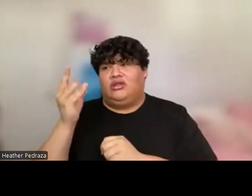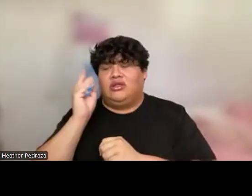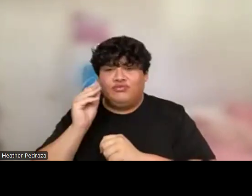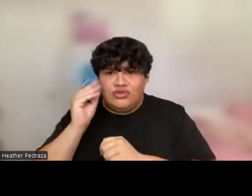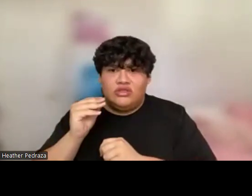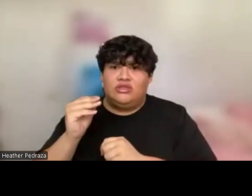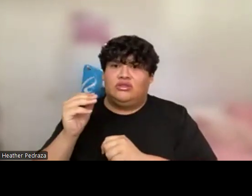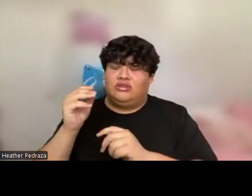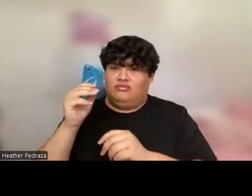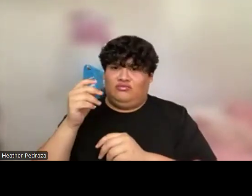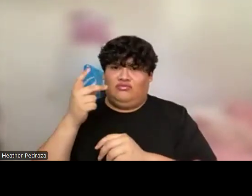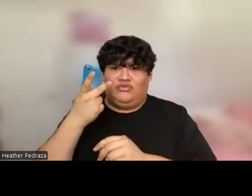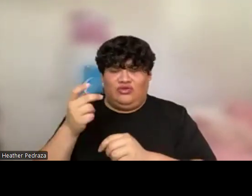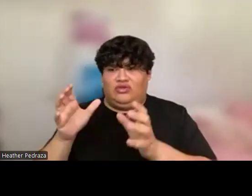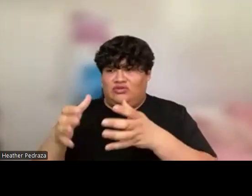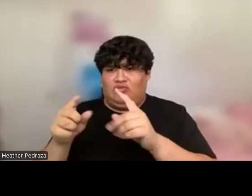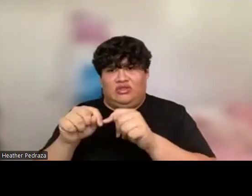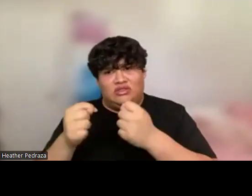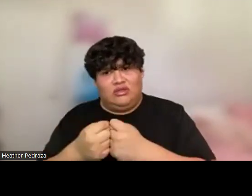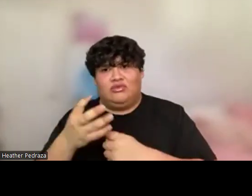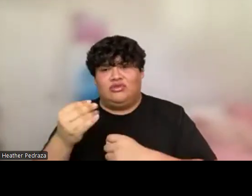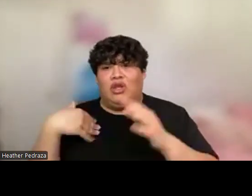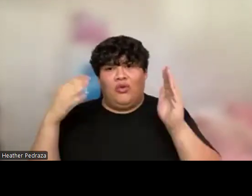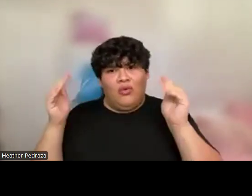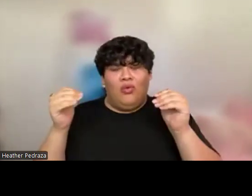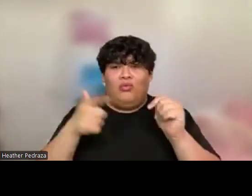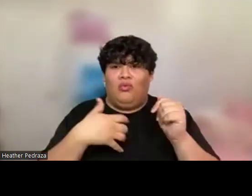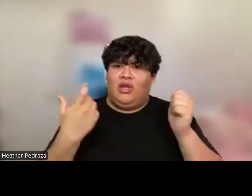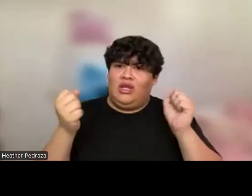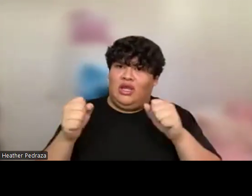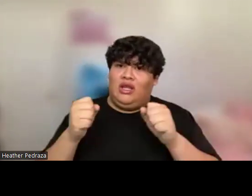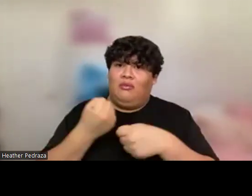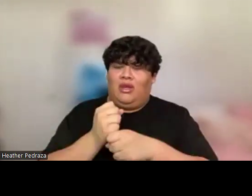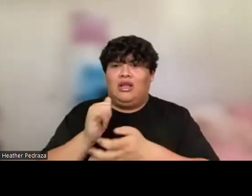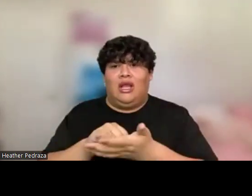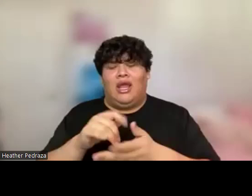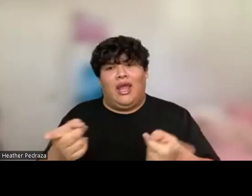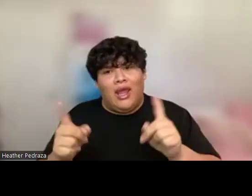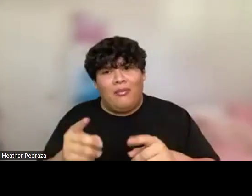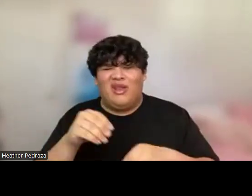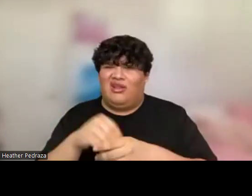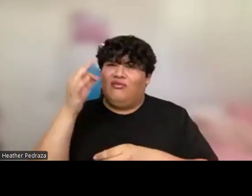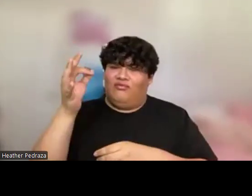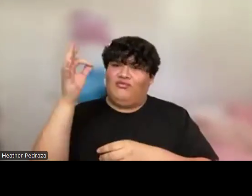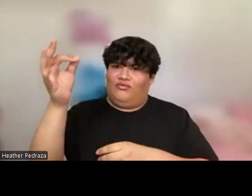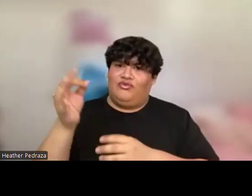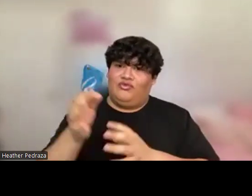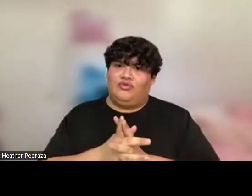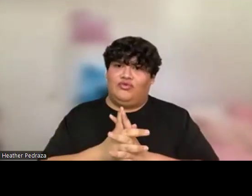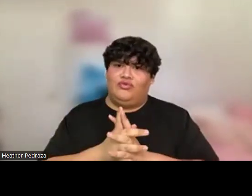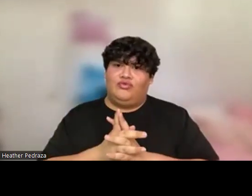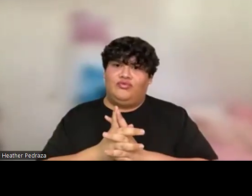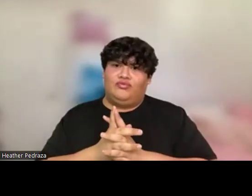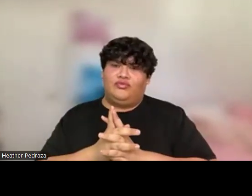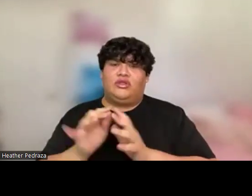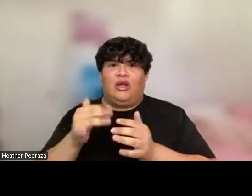these committees and this council. So I hope that we can make that happen in the future. That